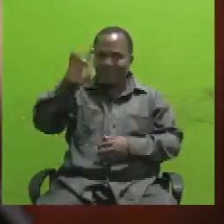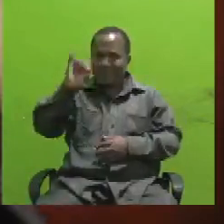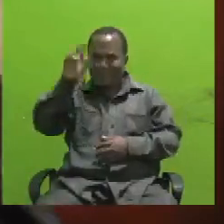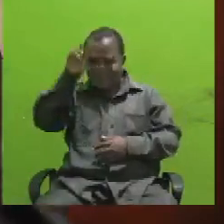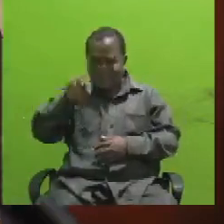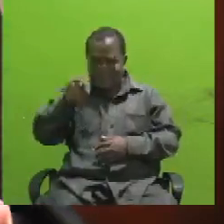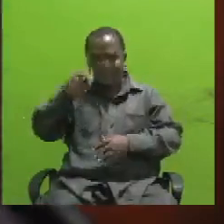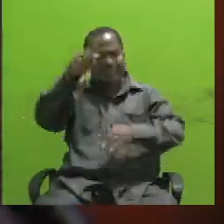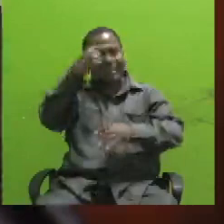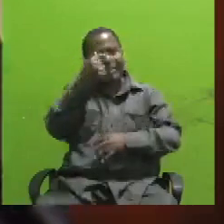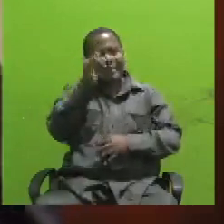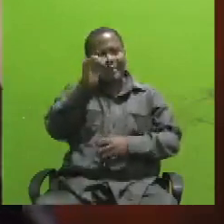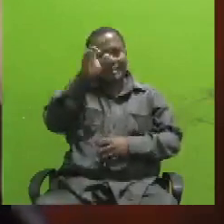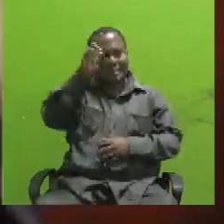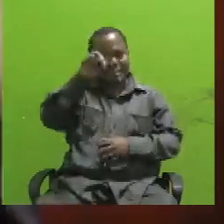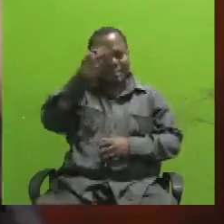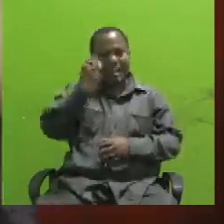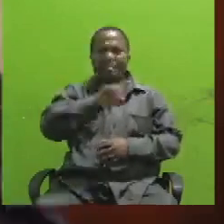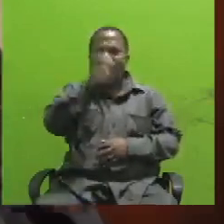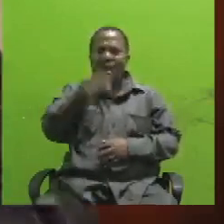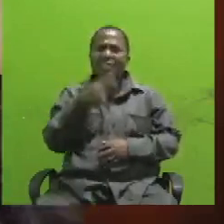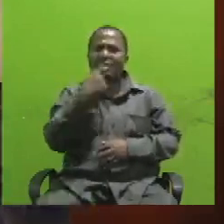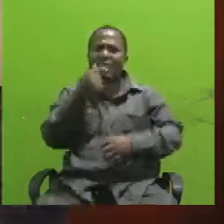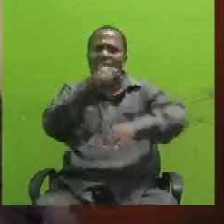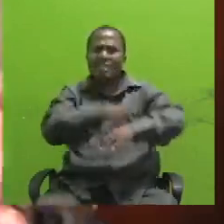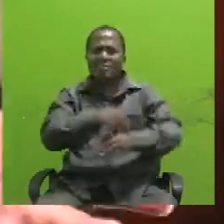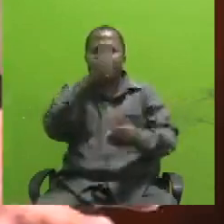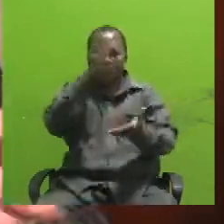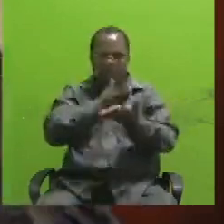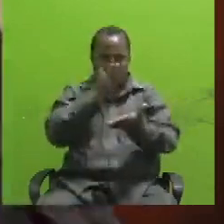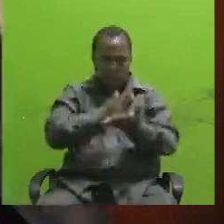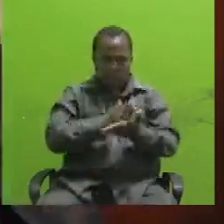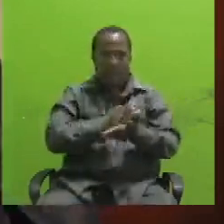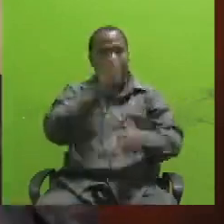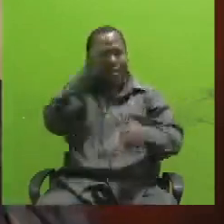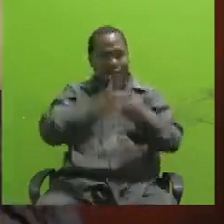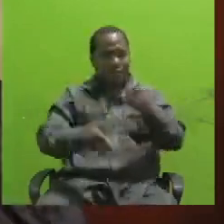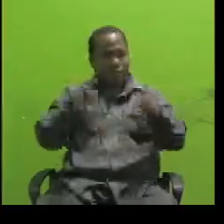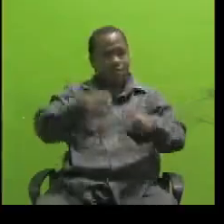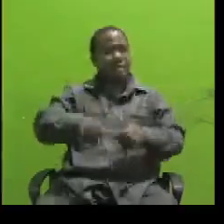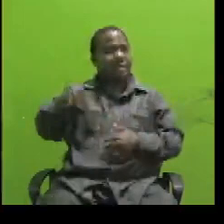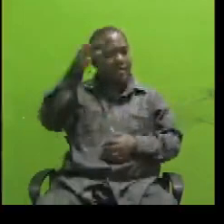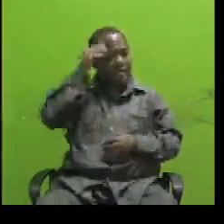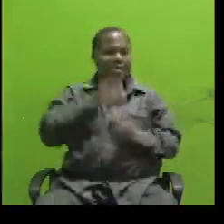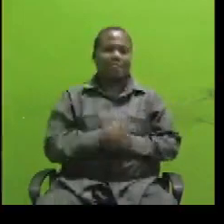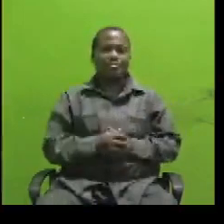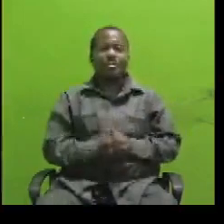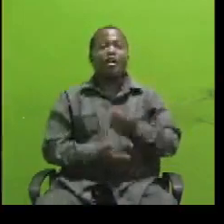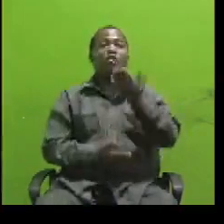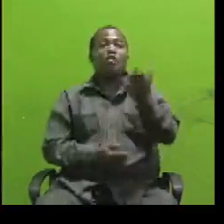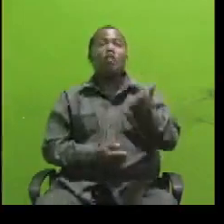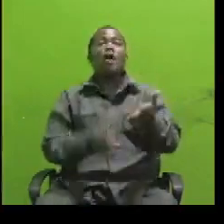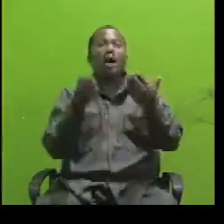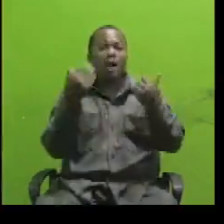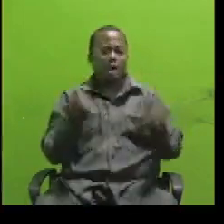good. Asking and telling time. And I'll make sure that by the end of the lesson, you will be